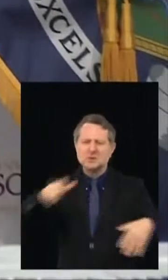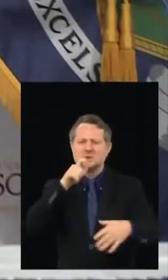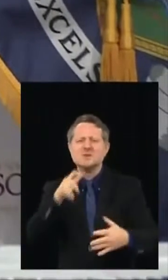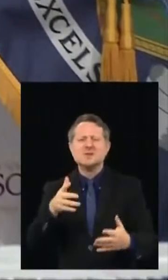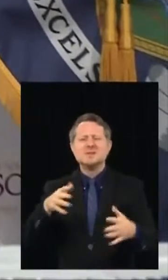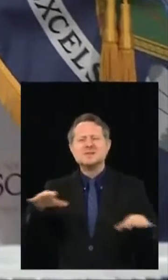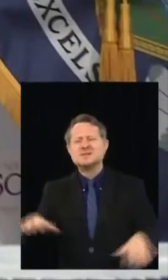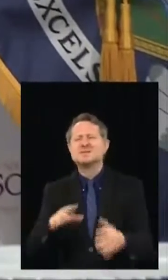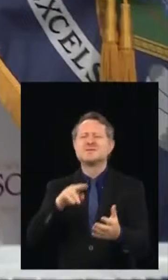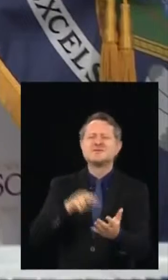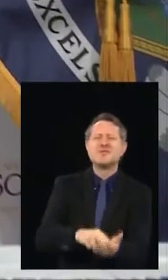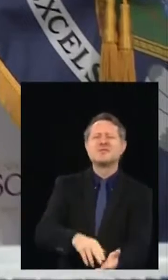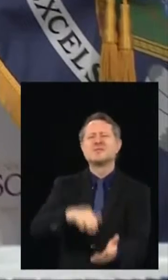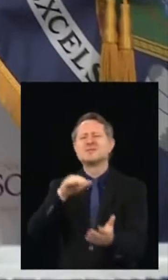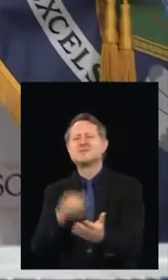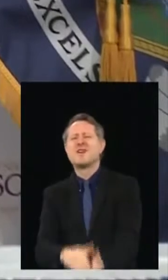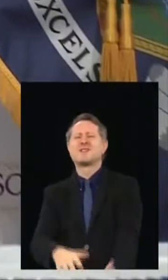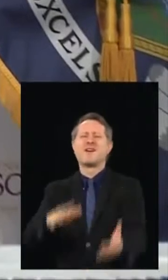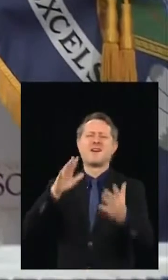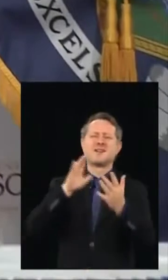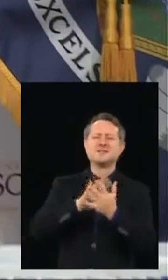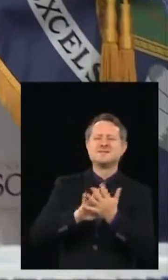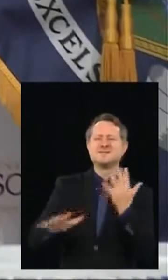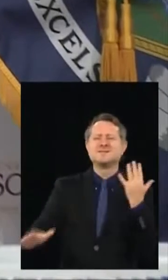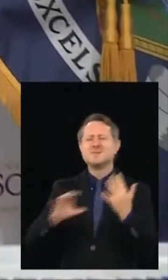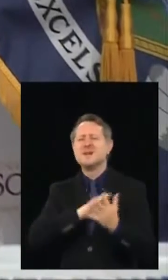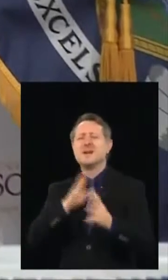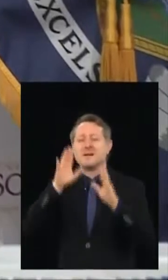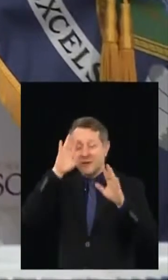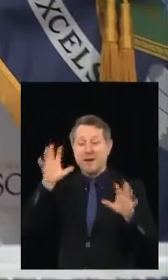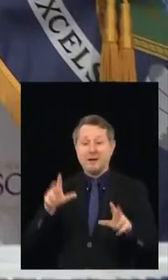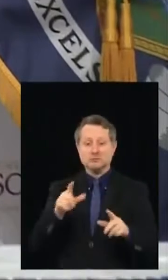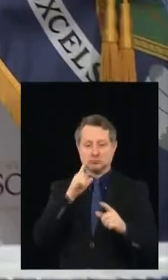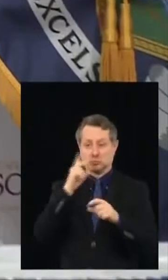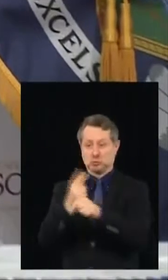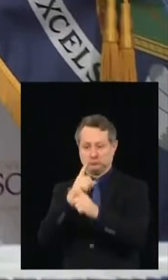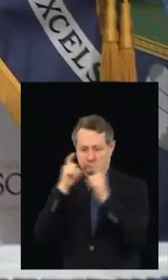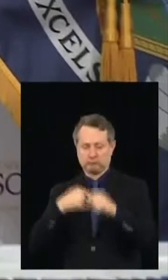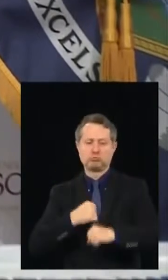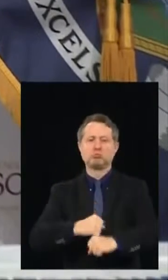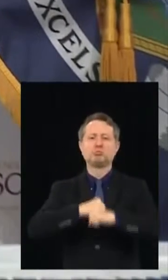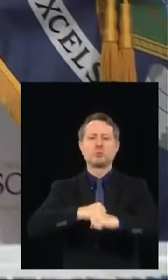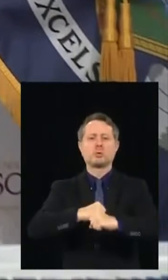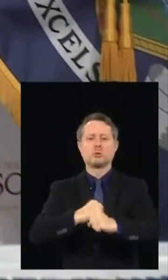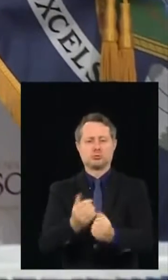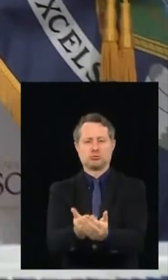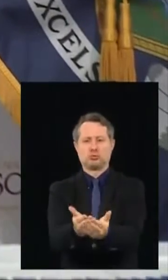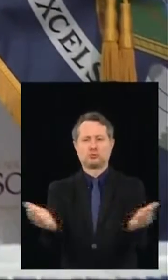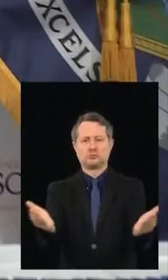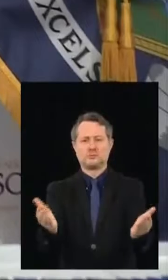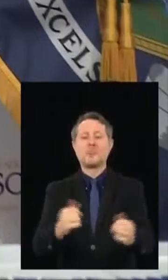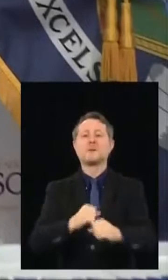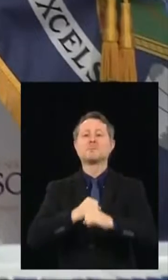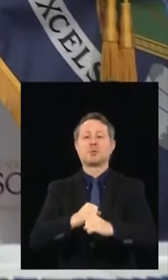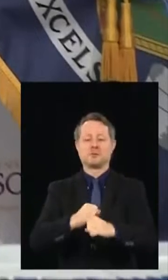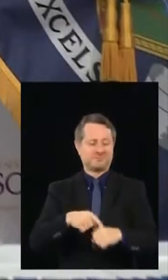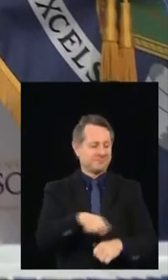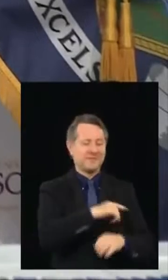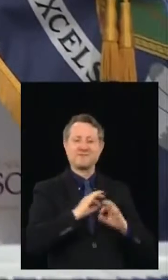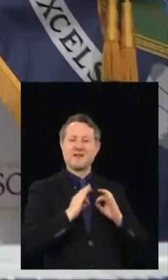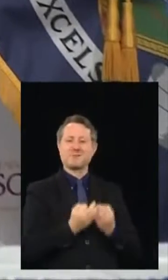cetera. And I wear this mask to protect you and your family because I respect you. It's a sign of